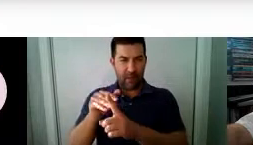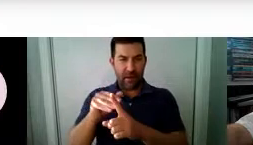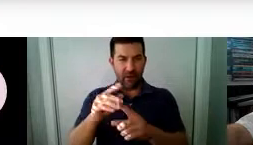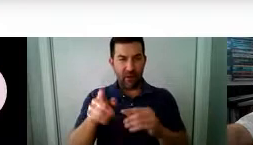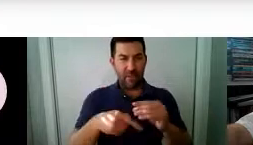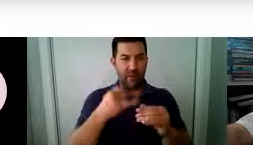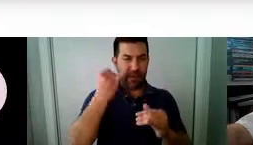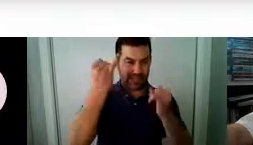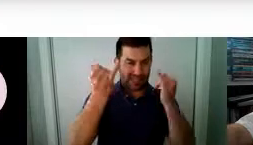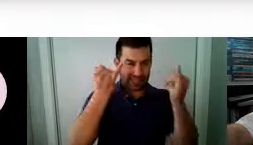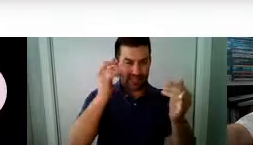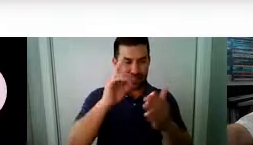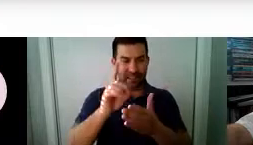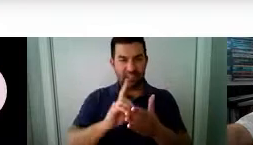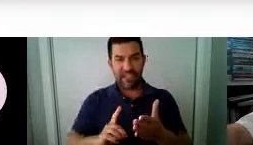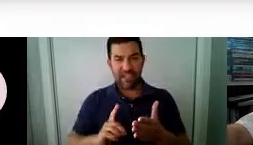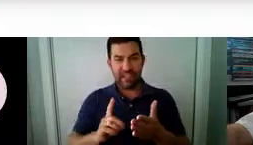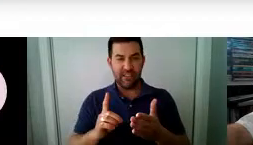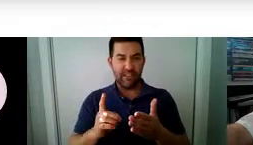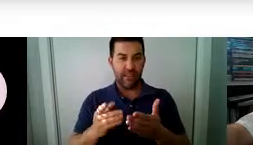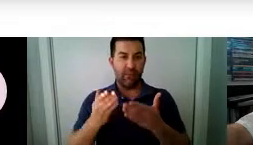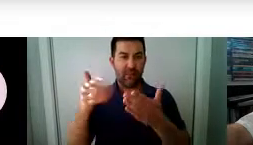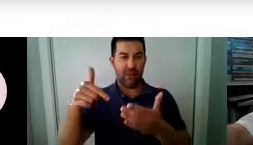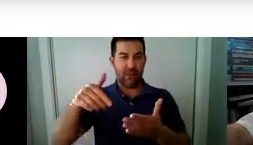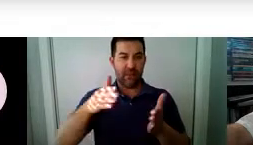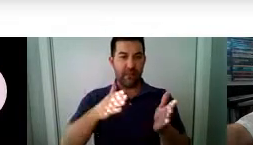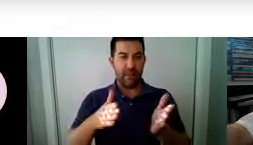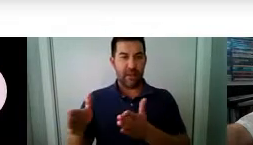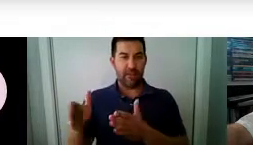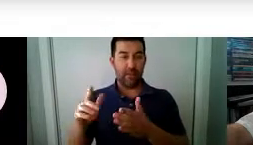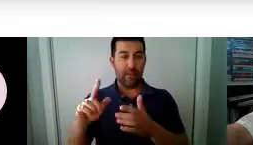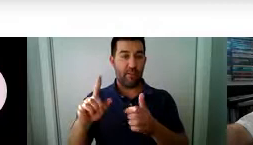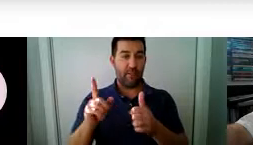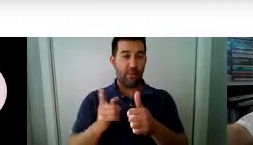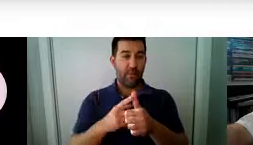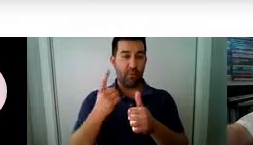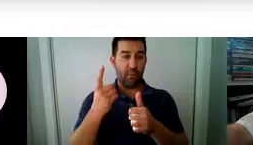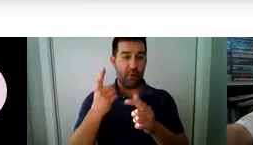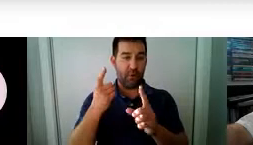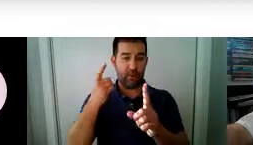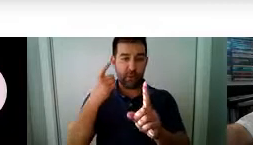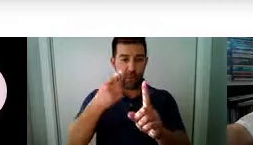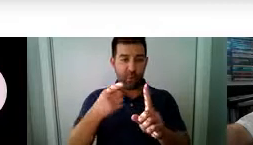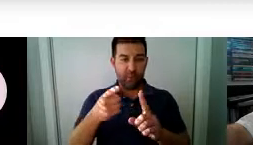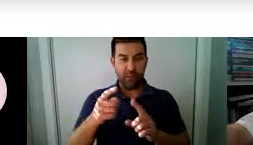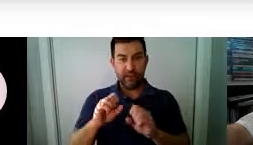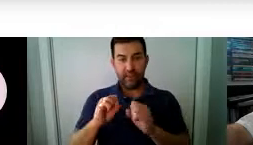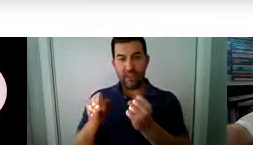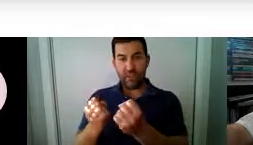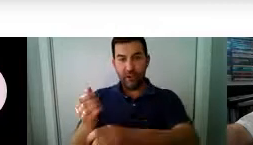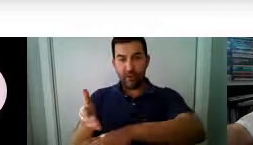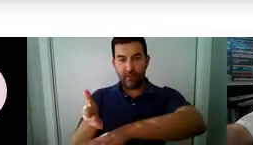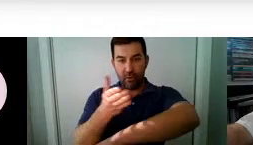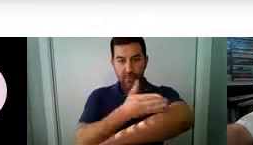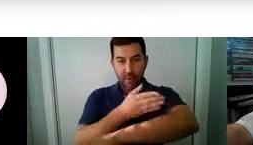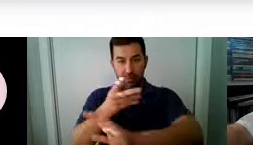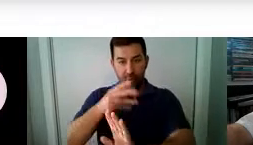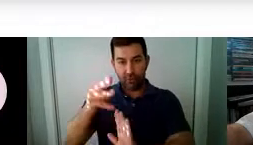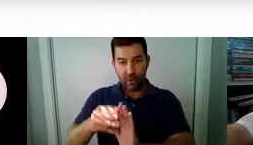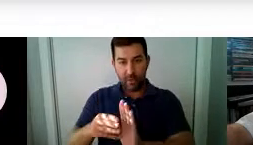and designs that were put forward in this plan. So first, one of the main goals of the Station Improvement Program is to